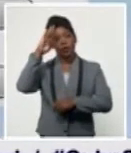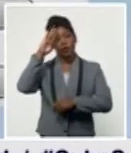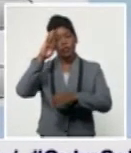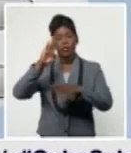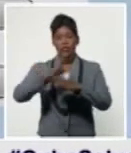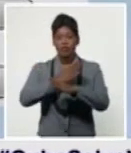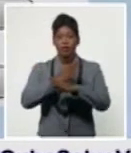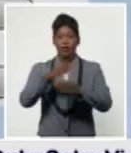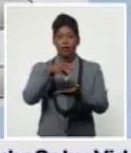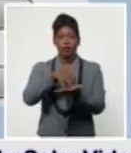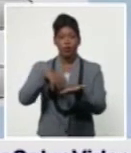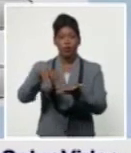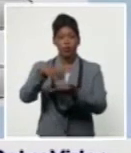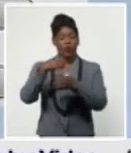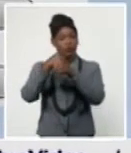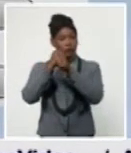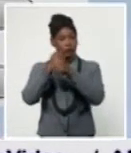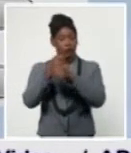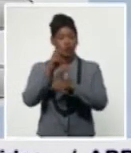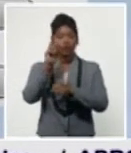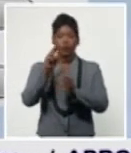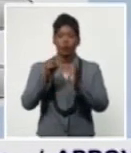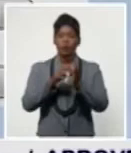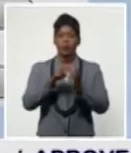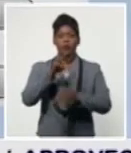in our country, out of which